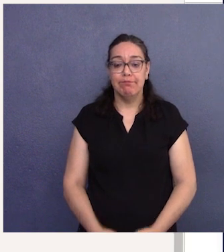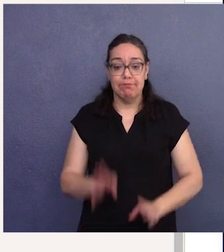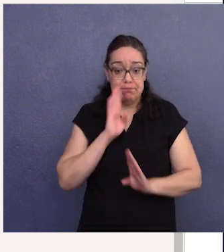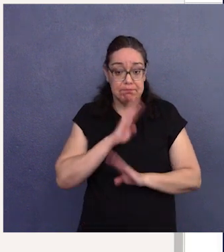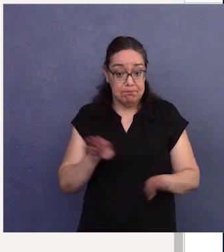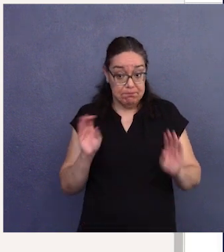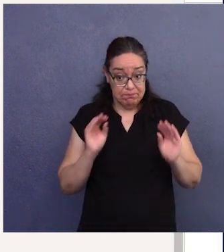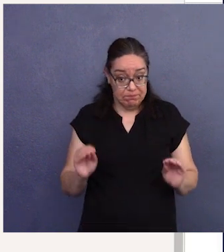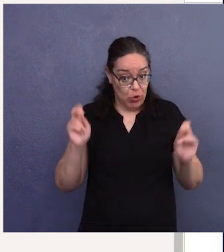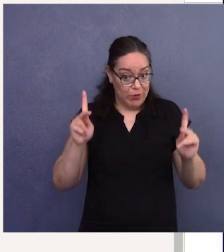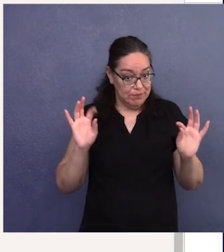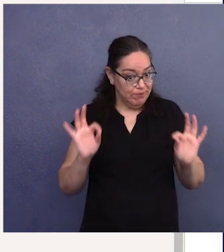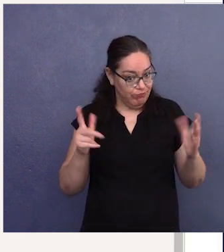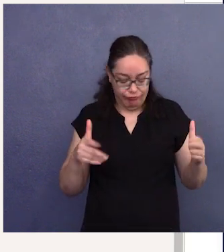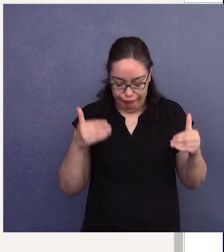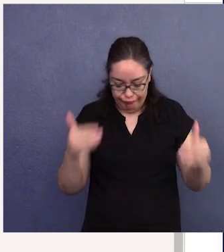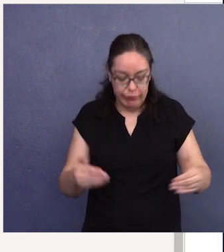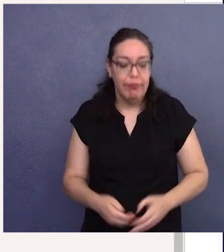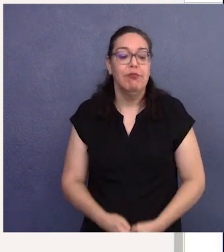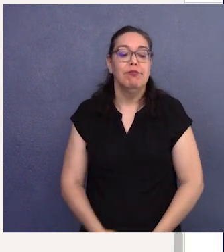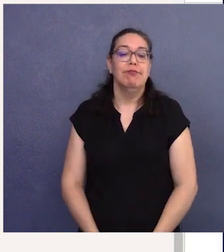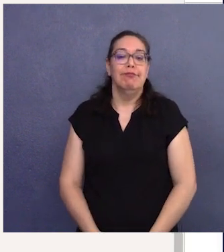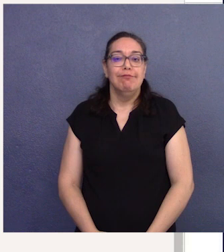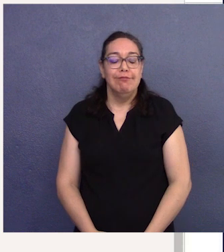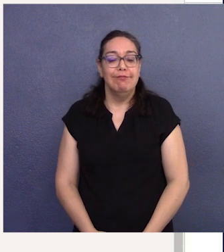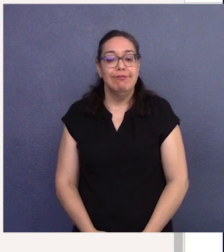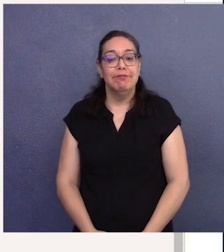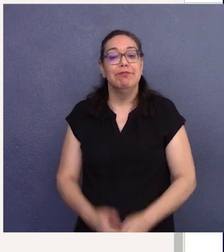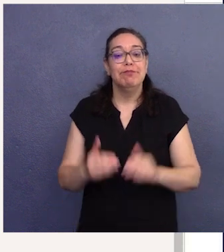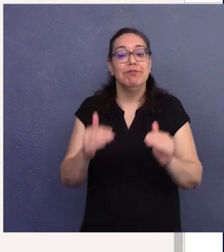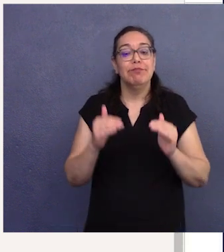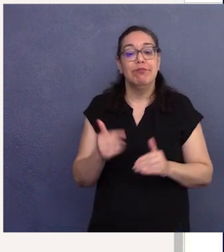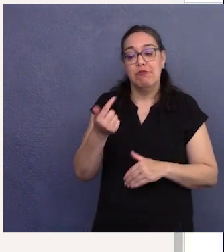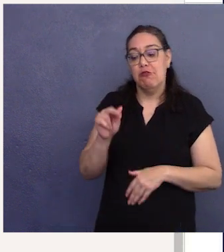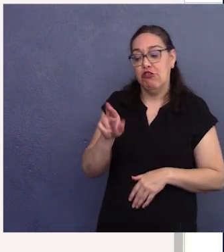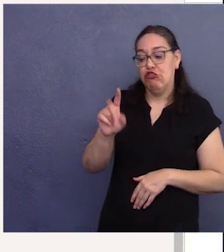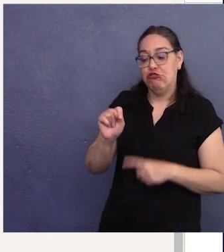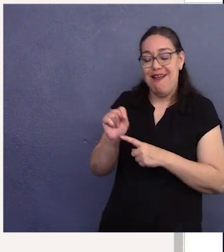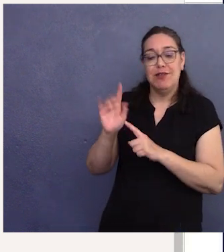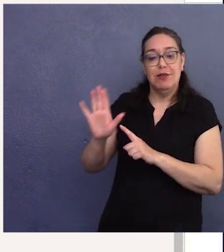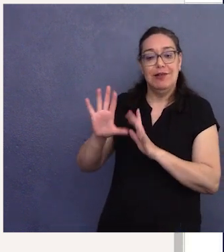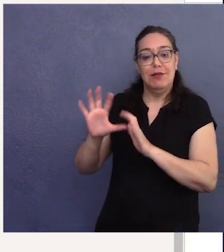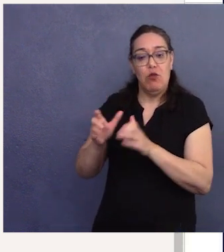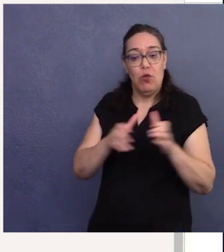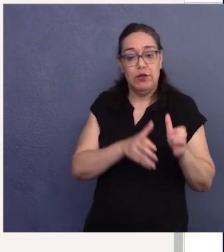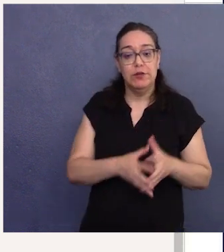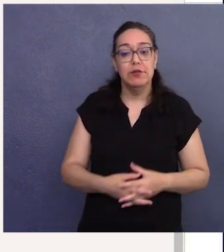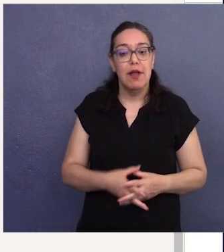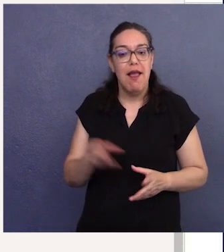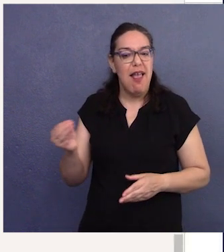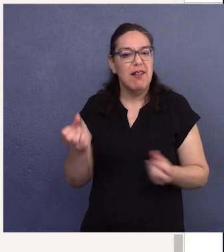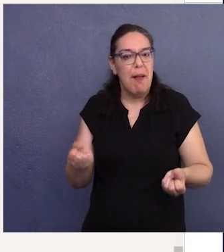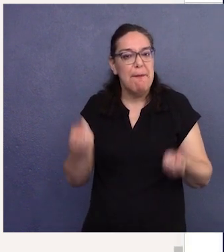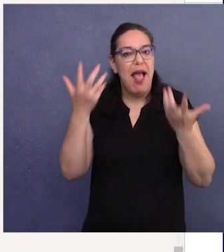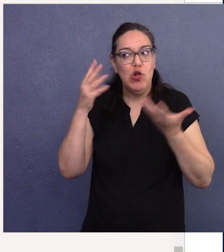All right, okay, just moving along. So grant categories and amounts. I think, as I